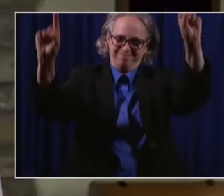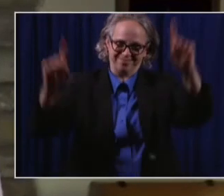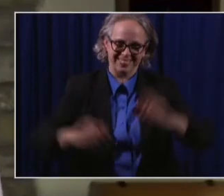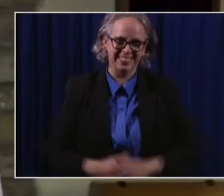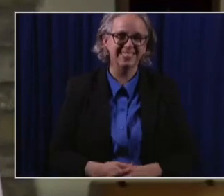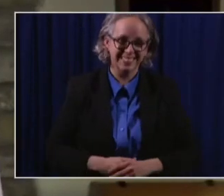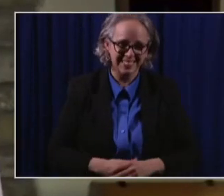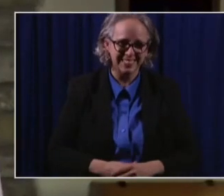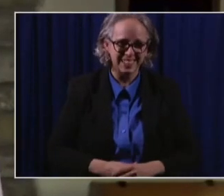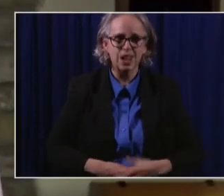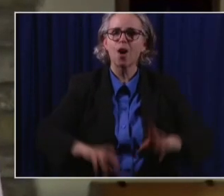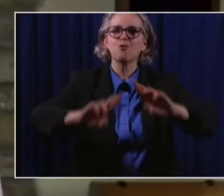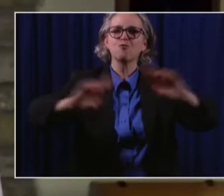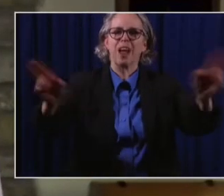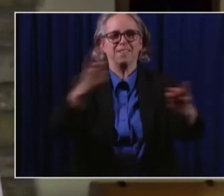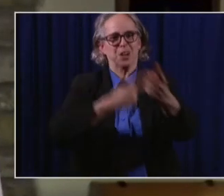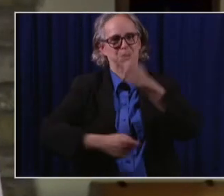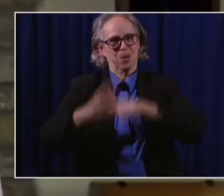to questions.